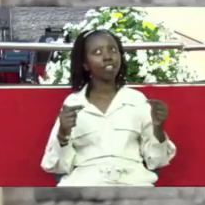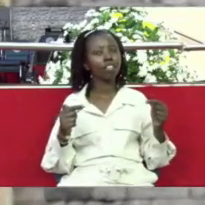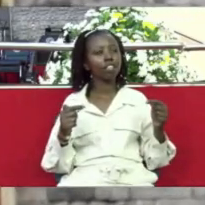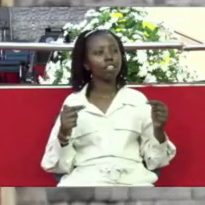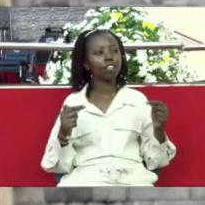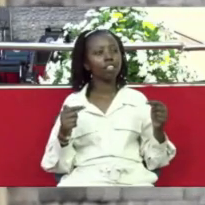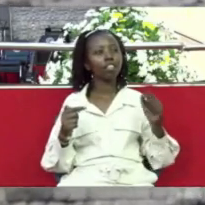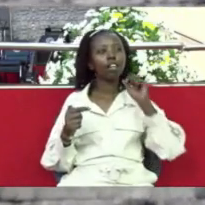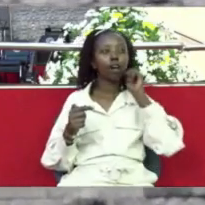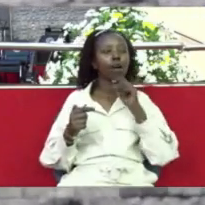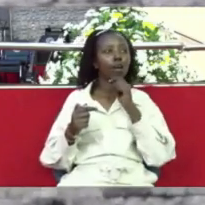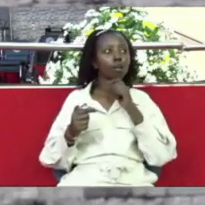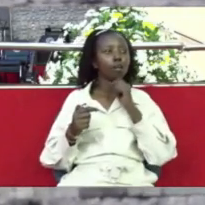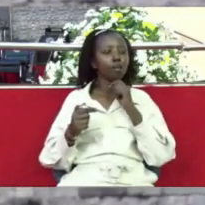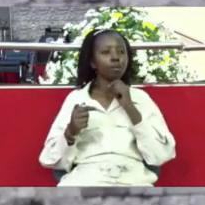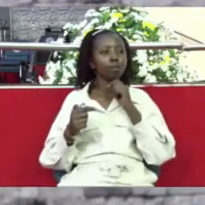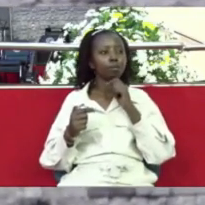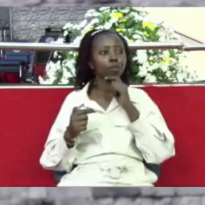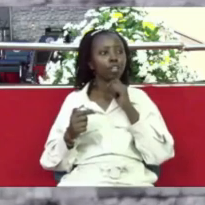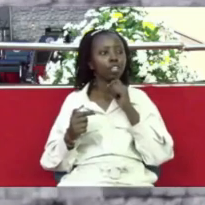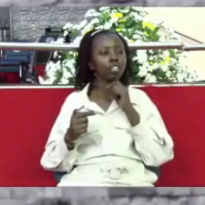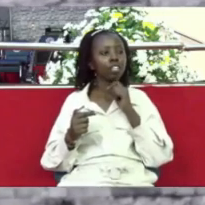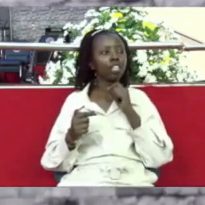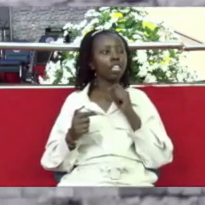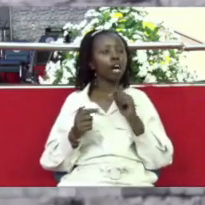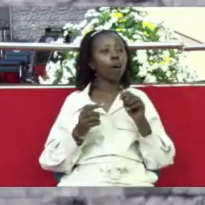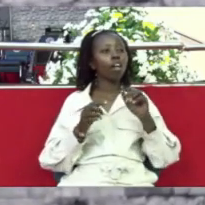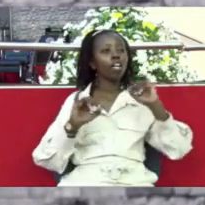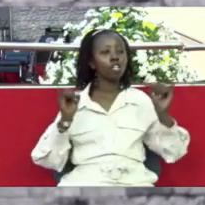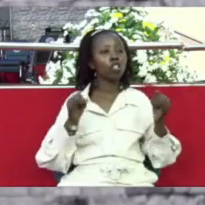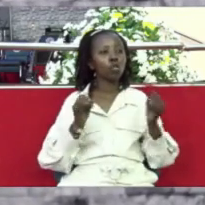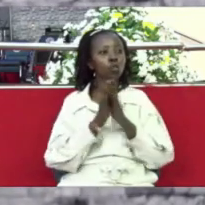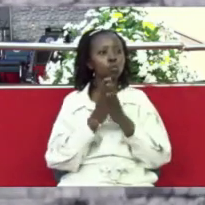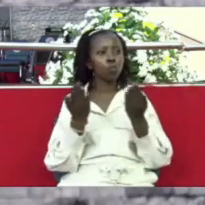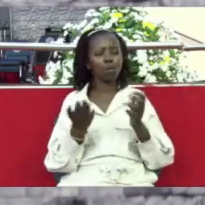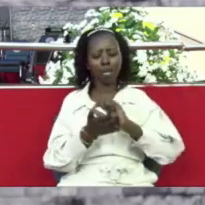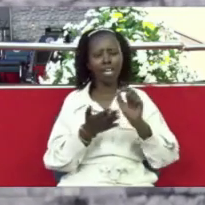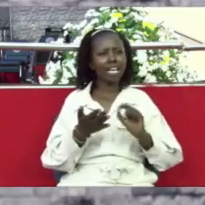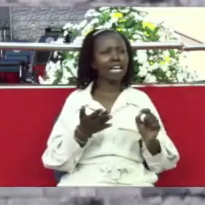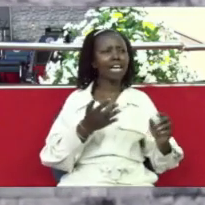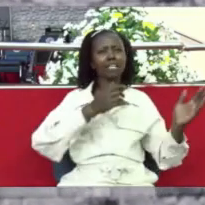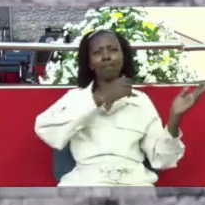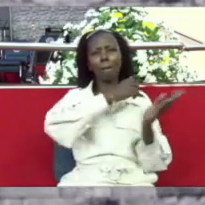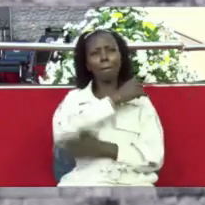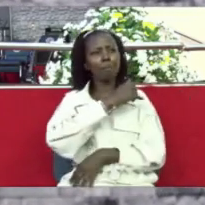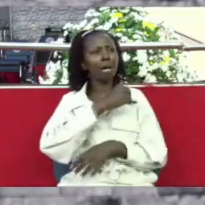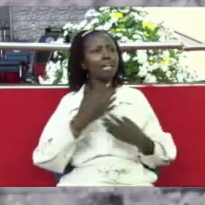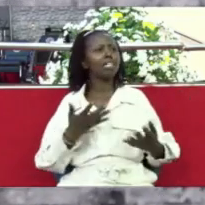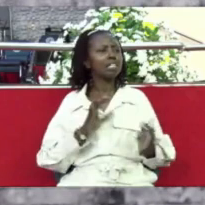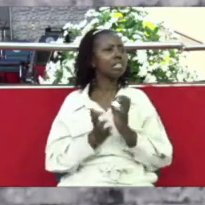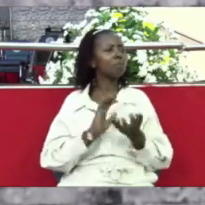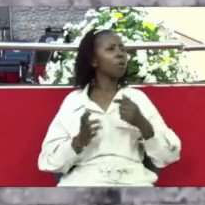This man in our local newspaper wrote some of the worst articles about me I had ever. I didn't